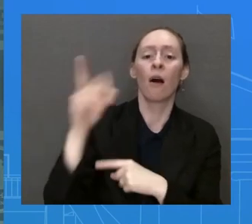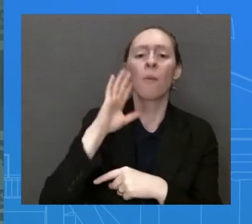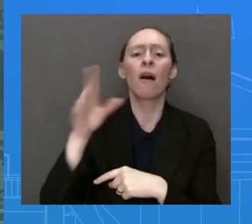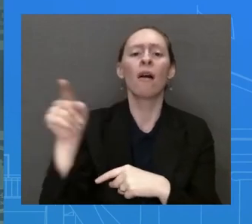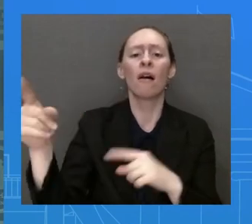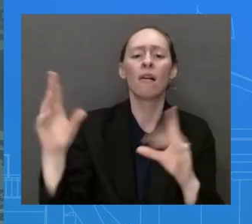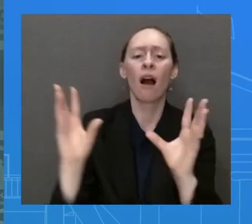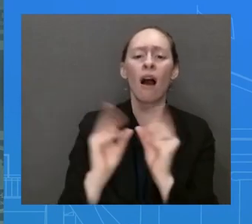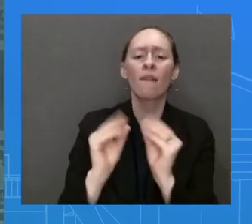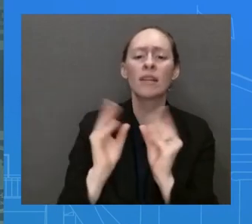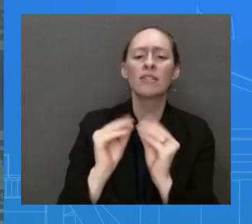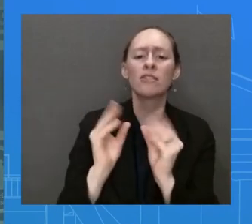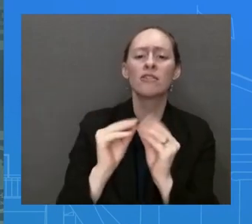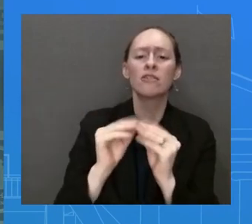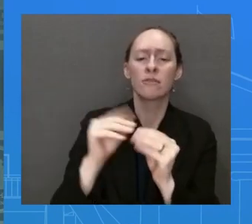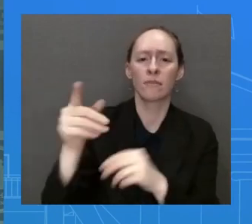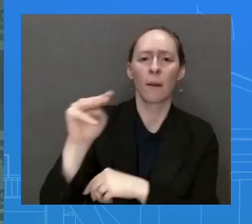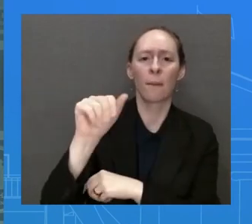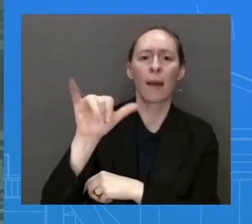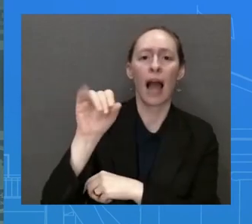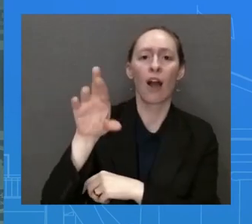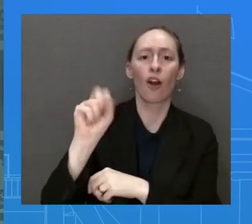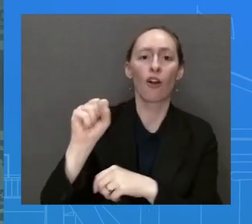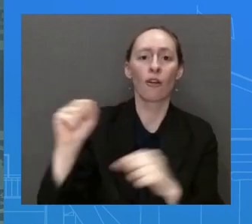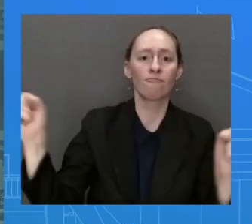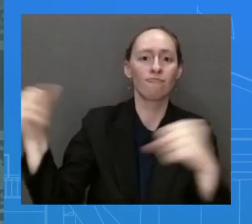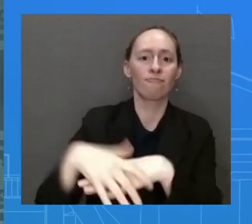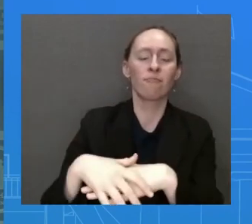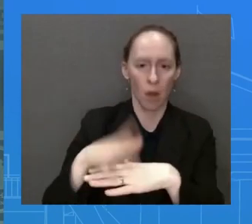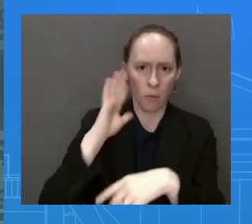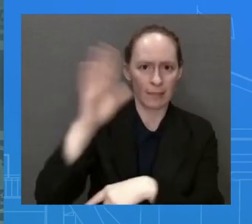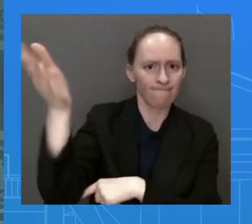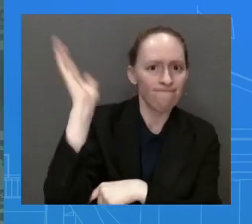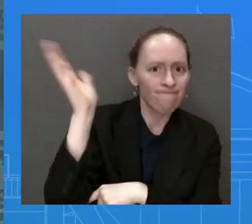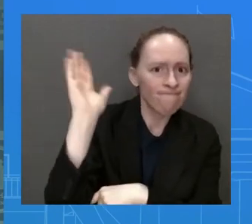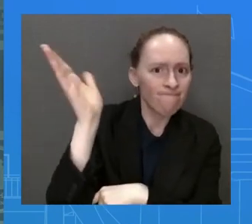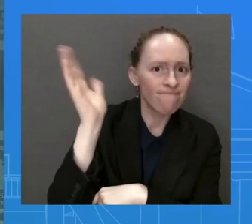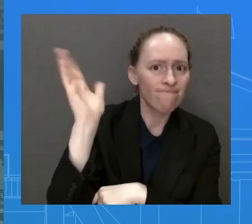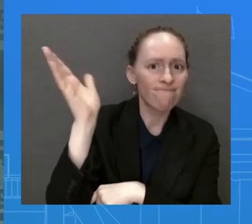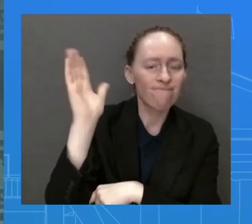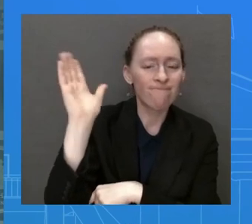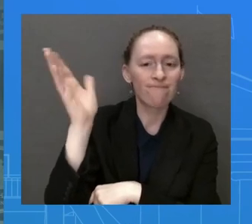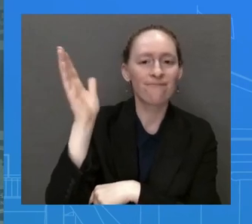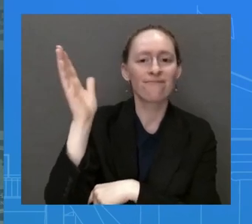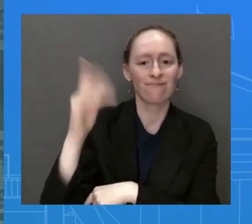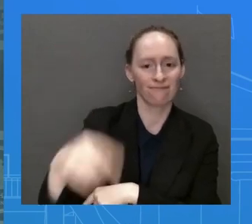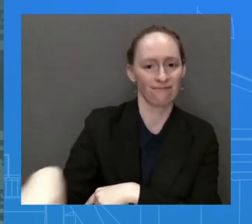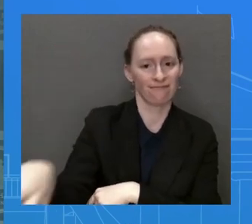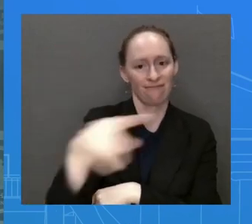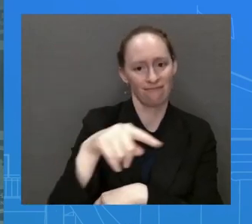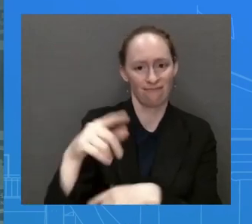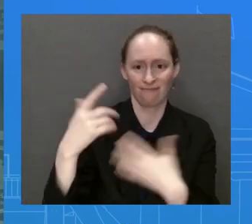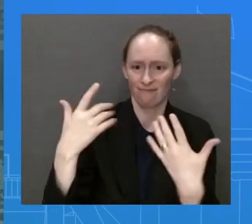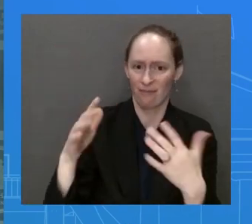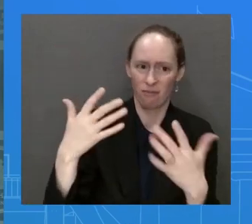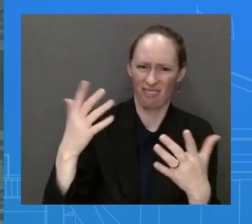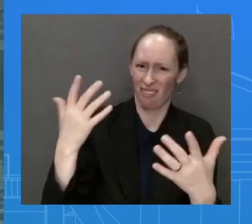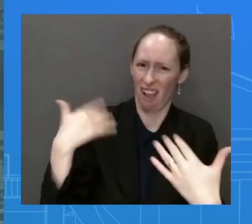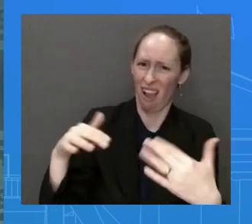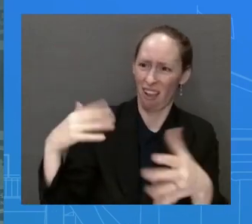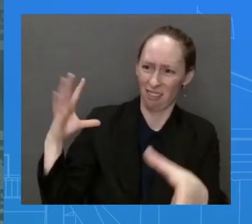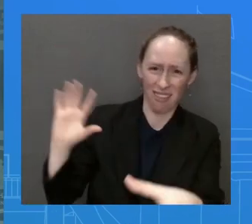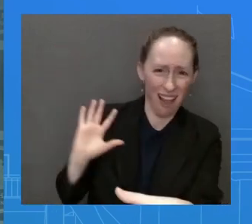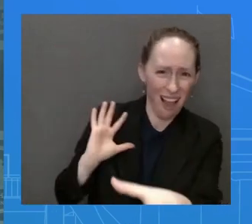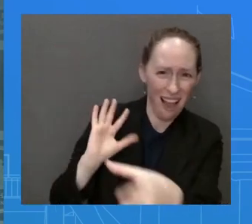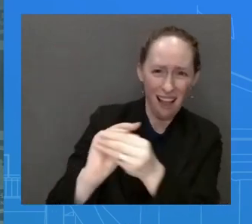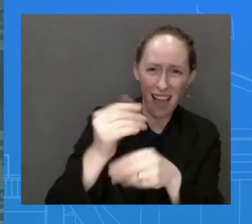will deliver remarks celebrating the achievements of the past 18 months and focusing on the bipartisan work that needs to be